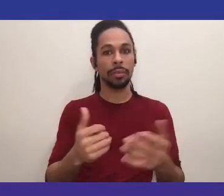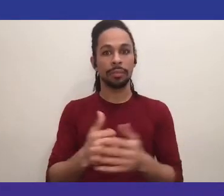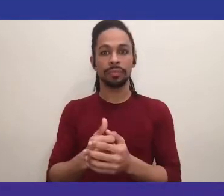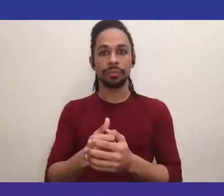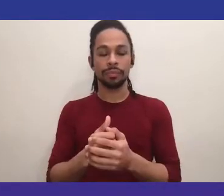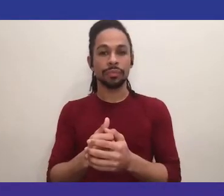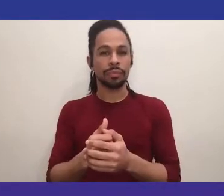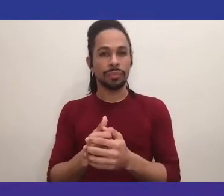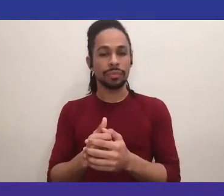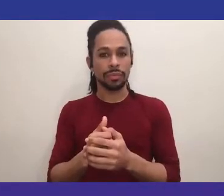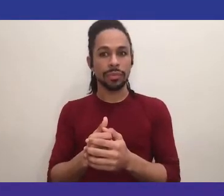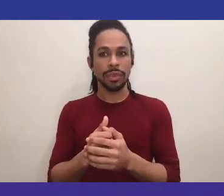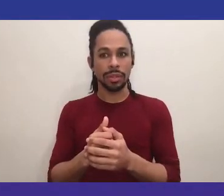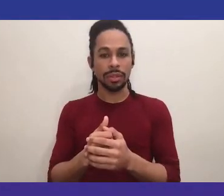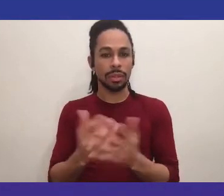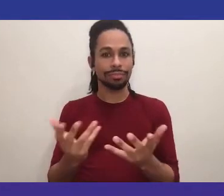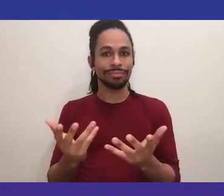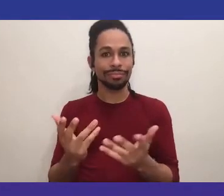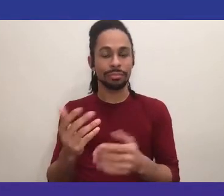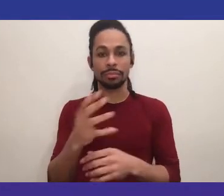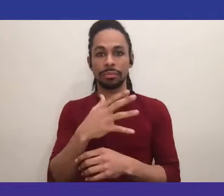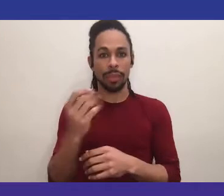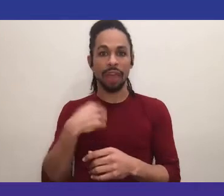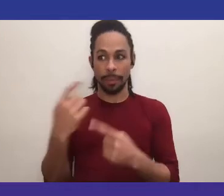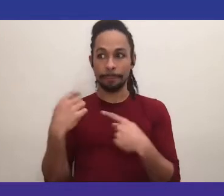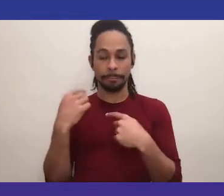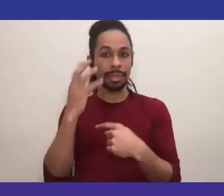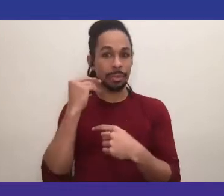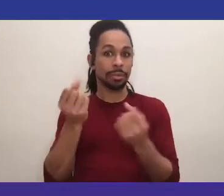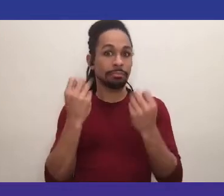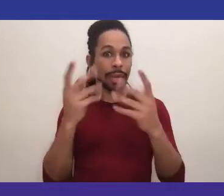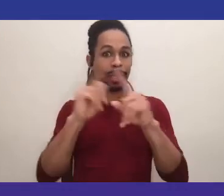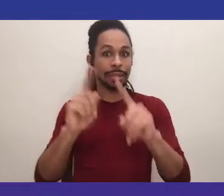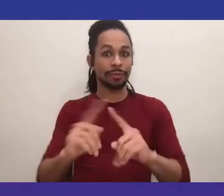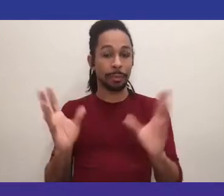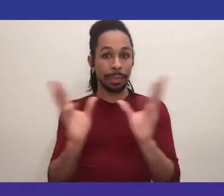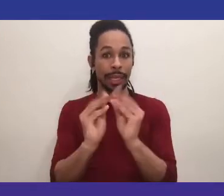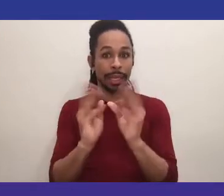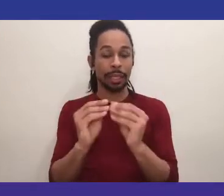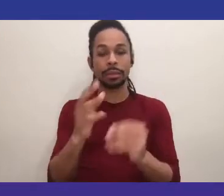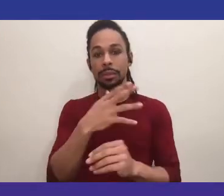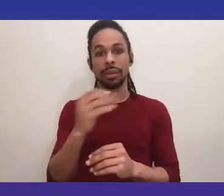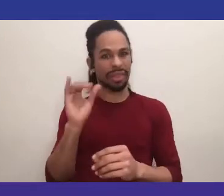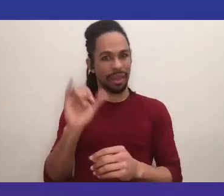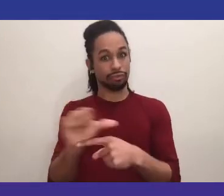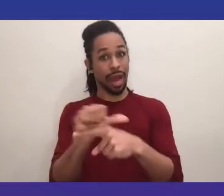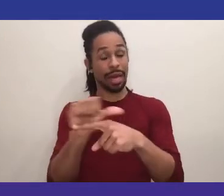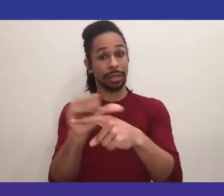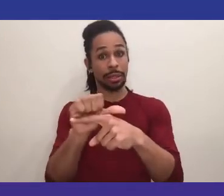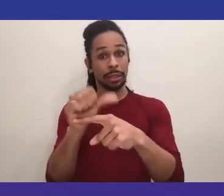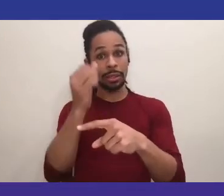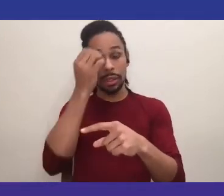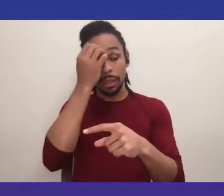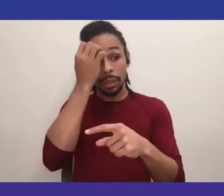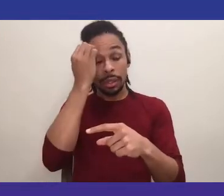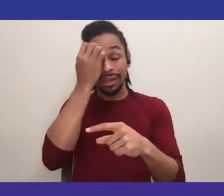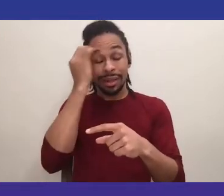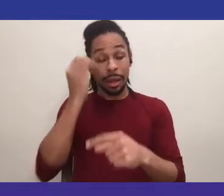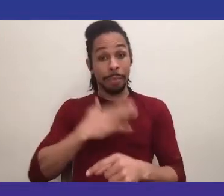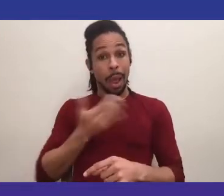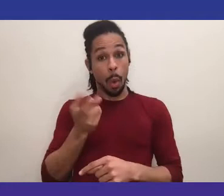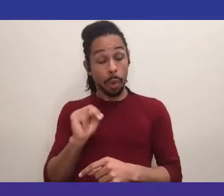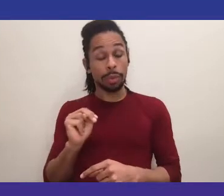me, I've been like in different meetings, and to me, these are like the practices, my own practices that I want